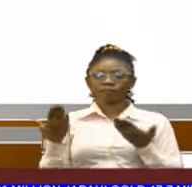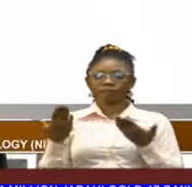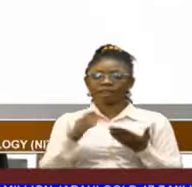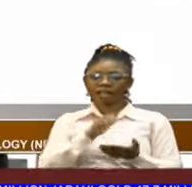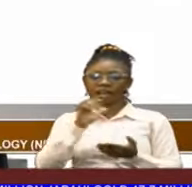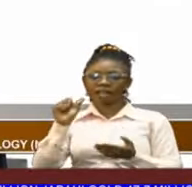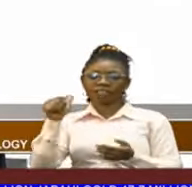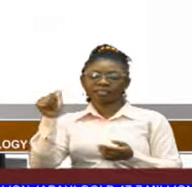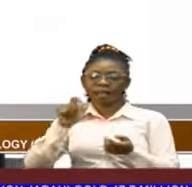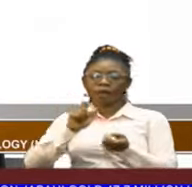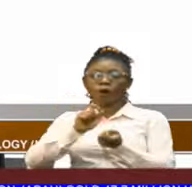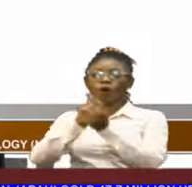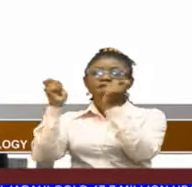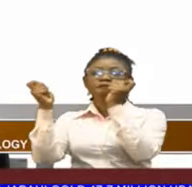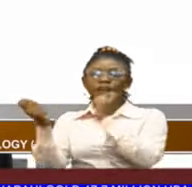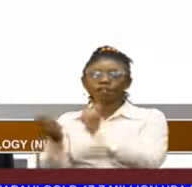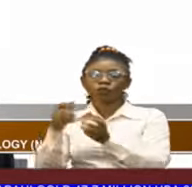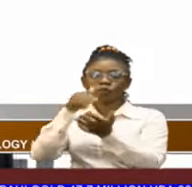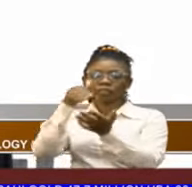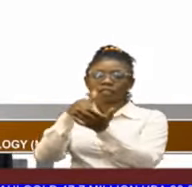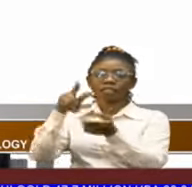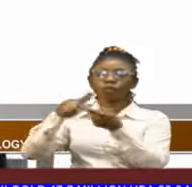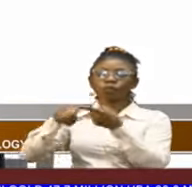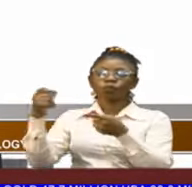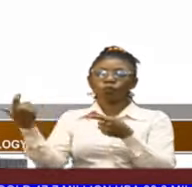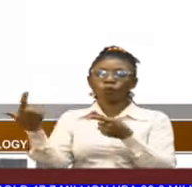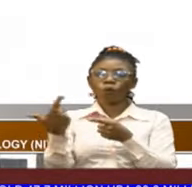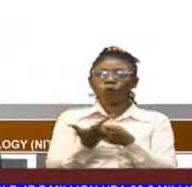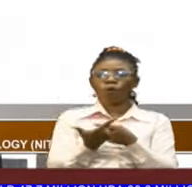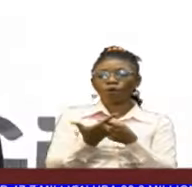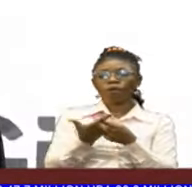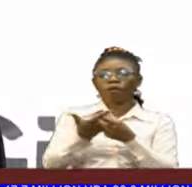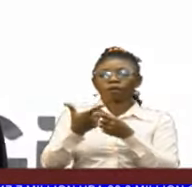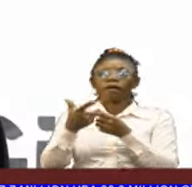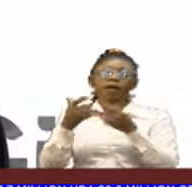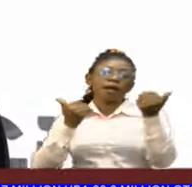a conversion center to all categories of motorists,